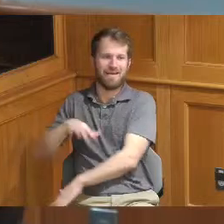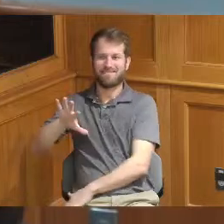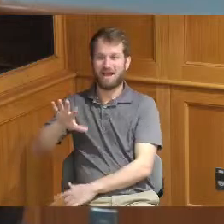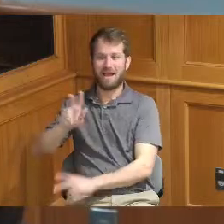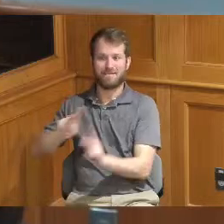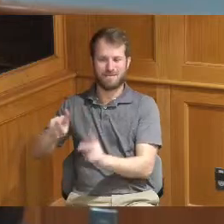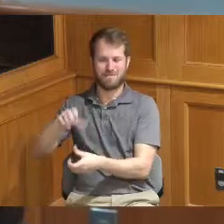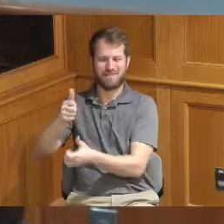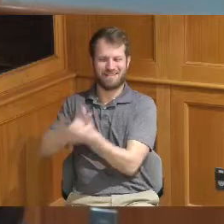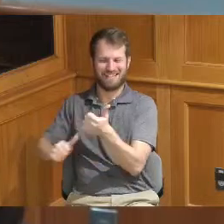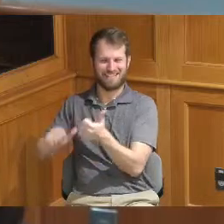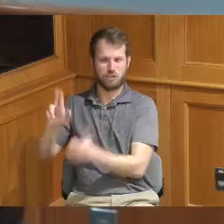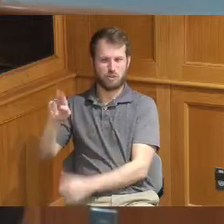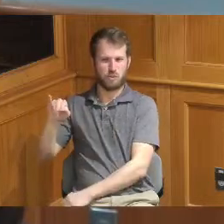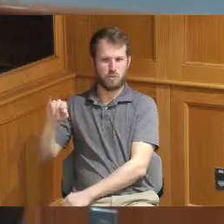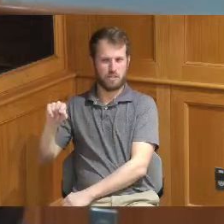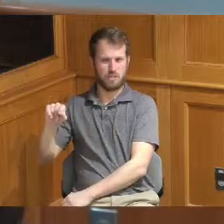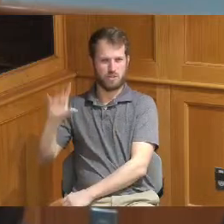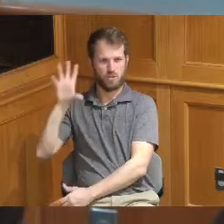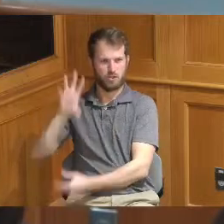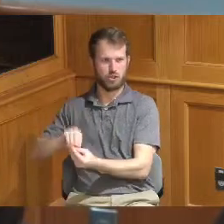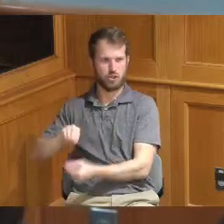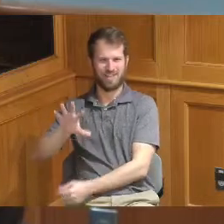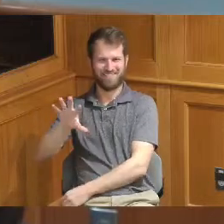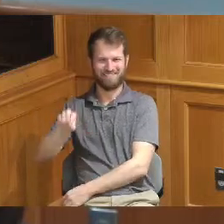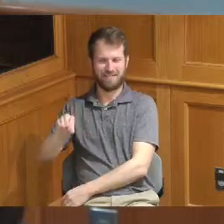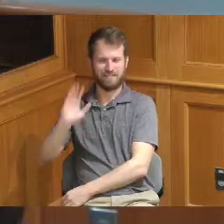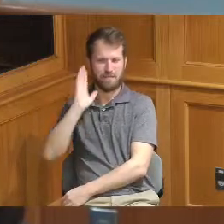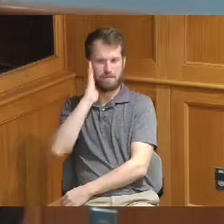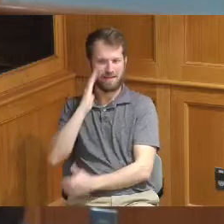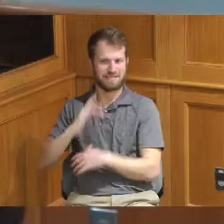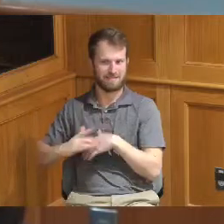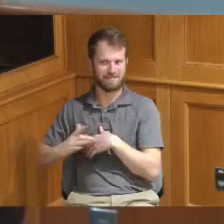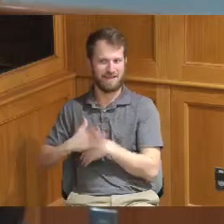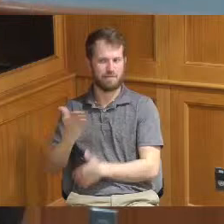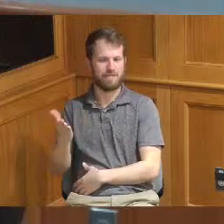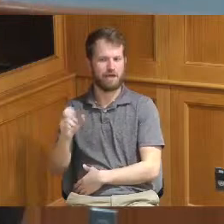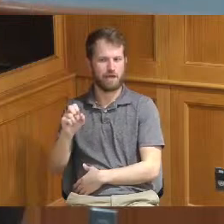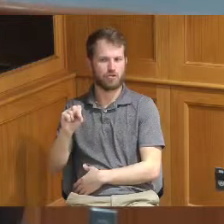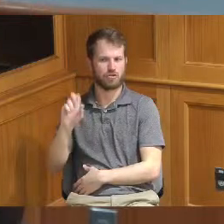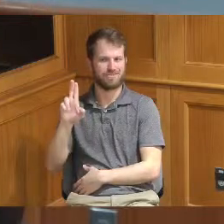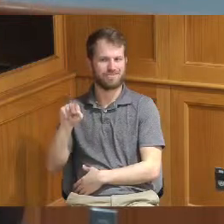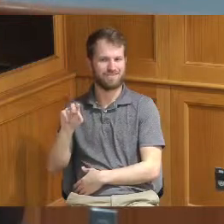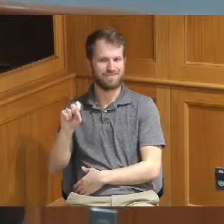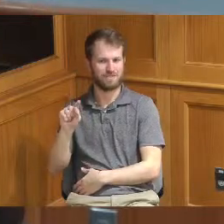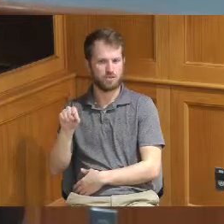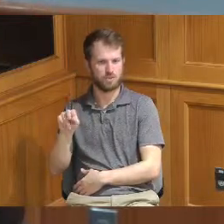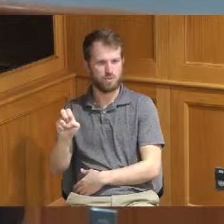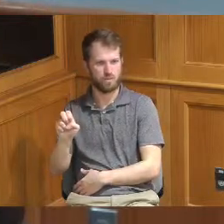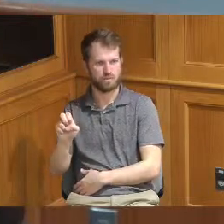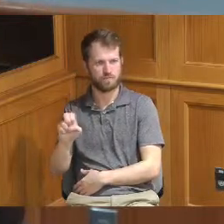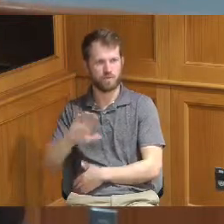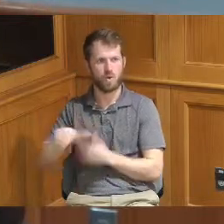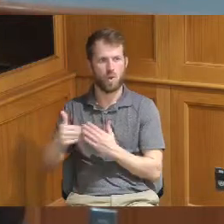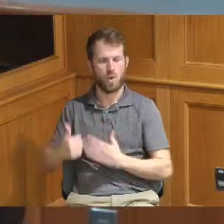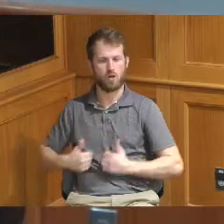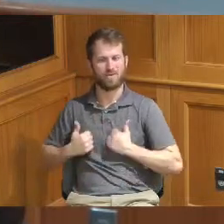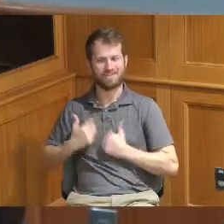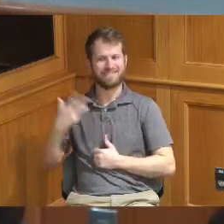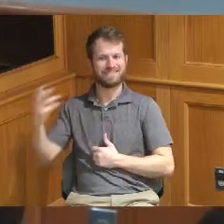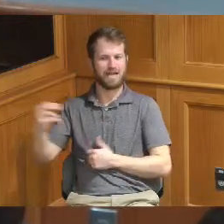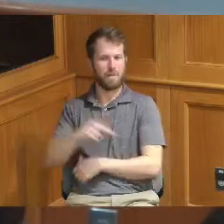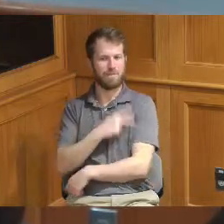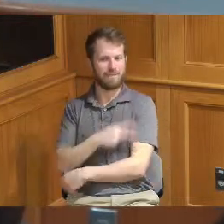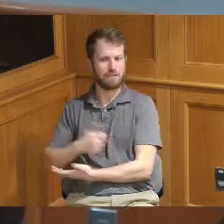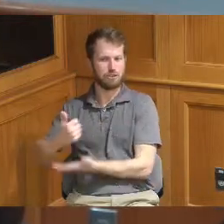stay in each unit, so a total of 50 beds available at Sunstone. all of our residents are going to outpatient